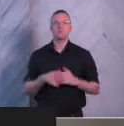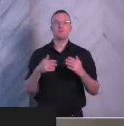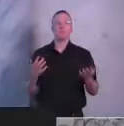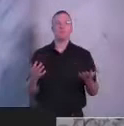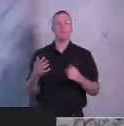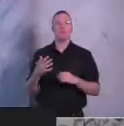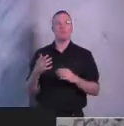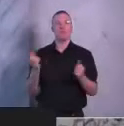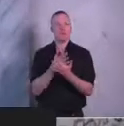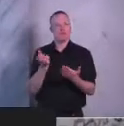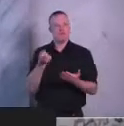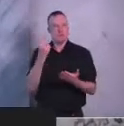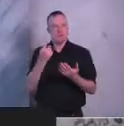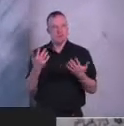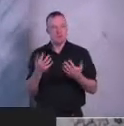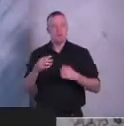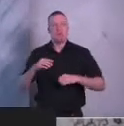From what I understand is that